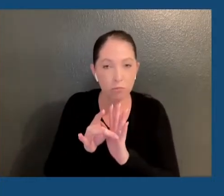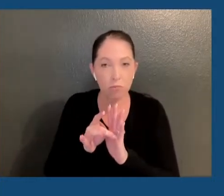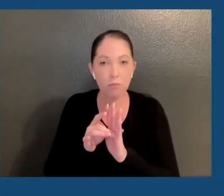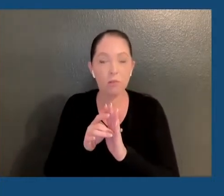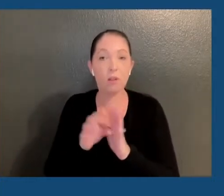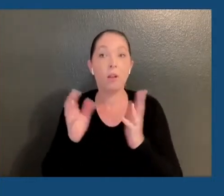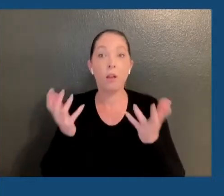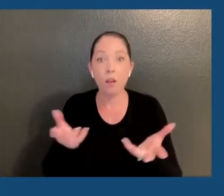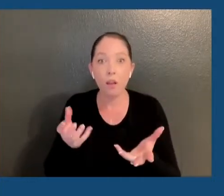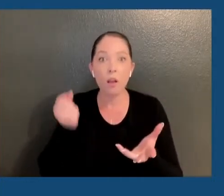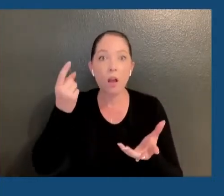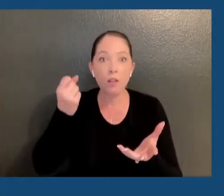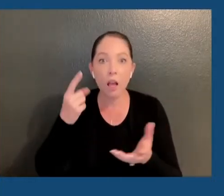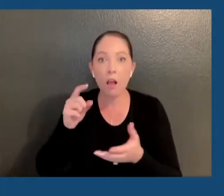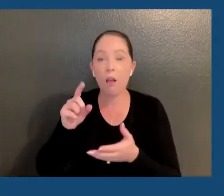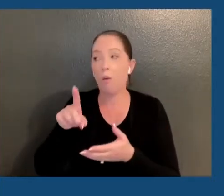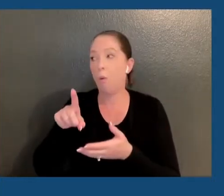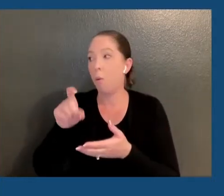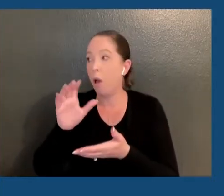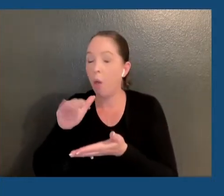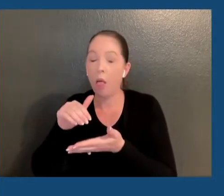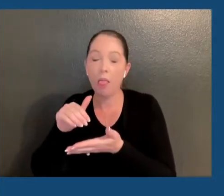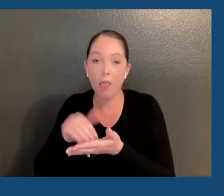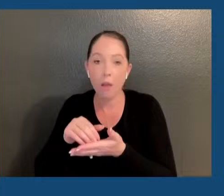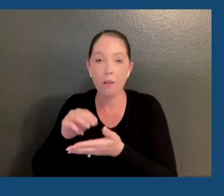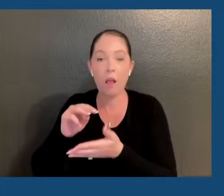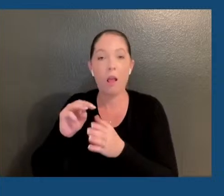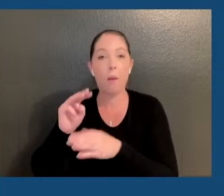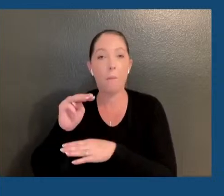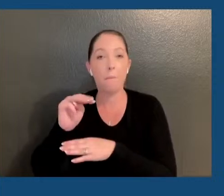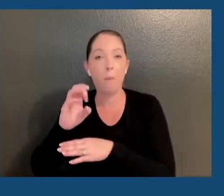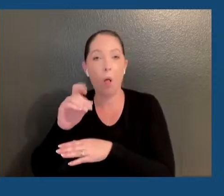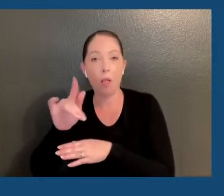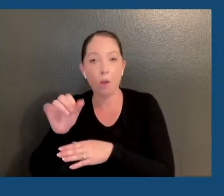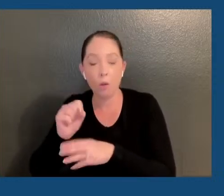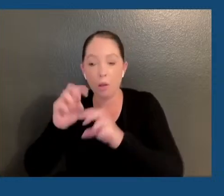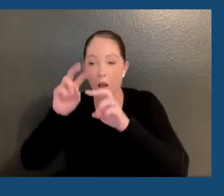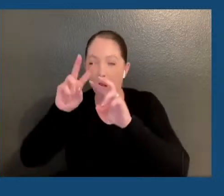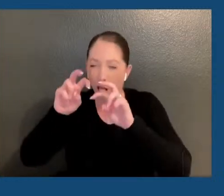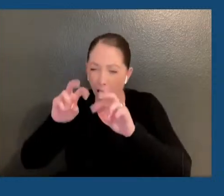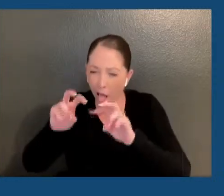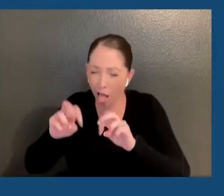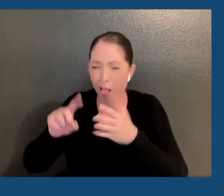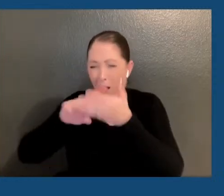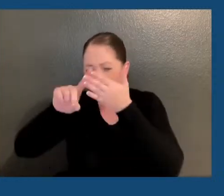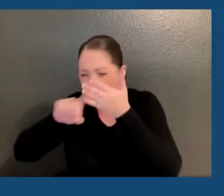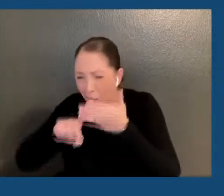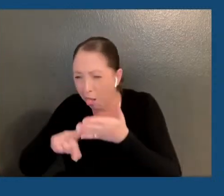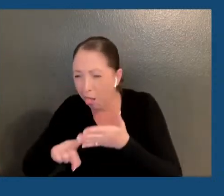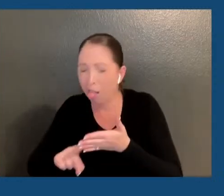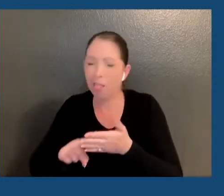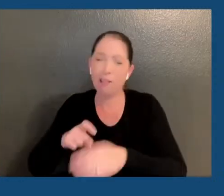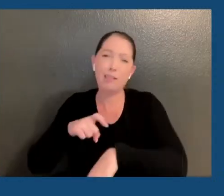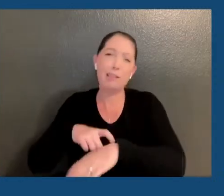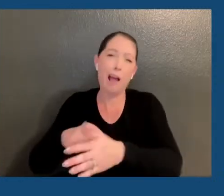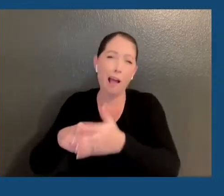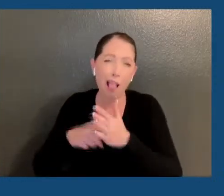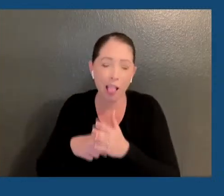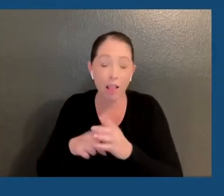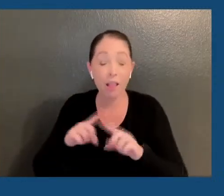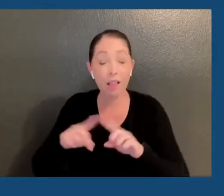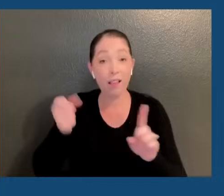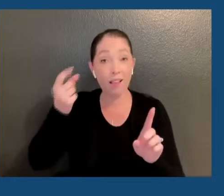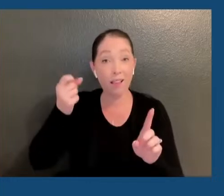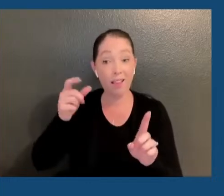thousands of molecules is, again, time-consuming and resource-intensive. With AI and machine learning, we